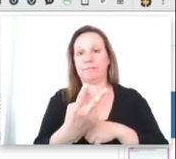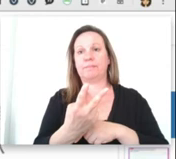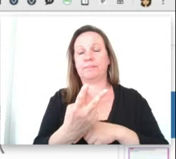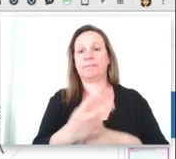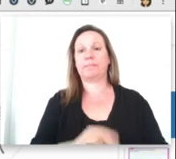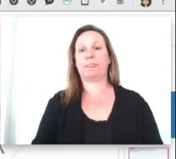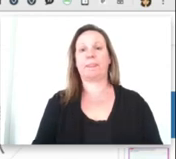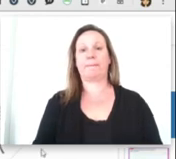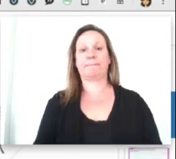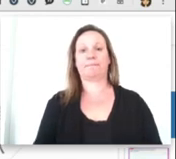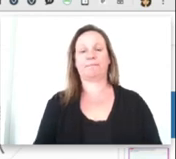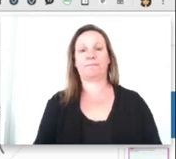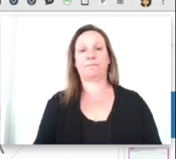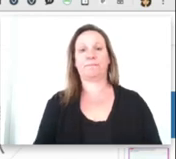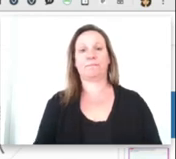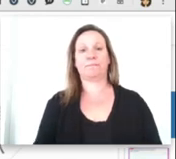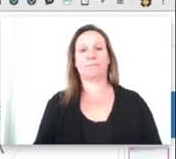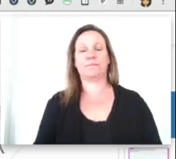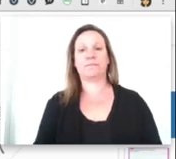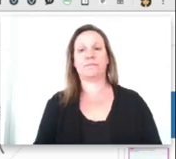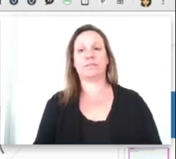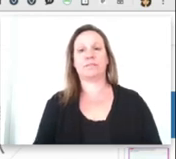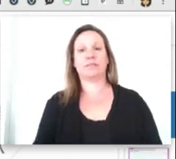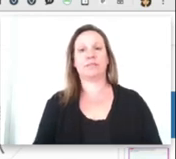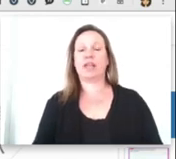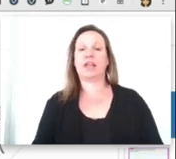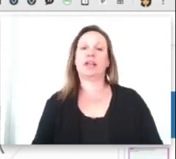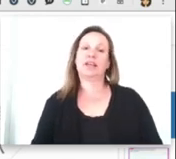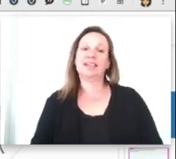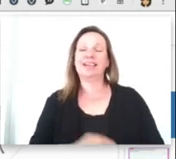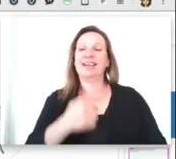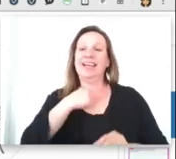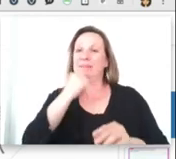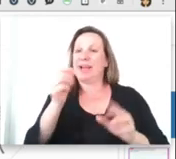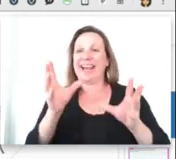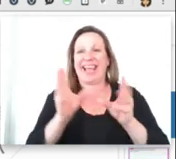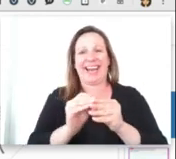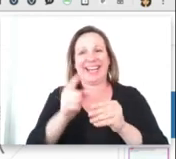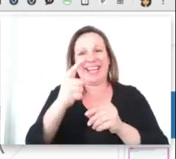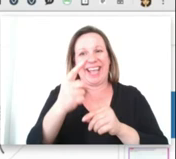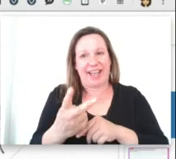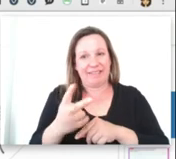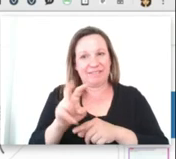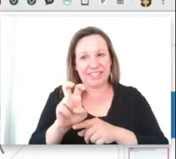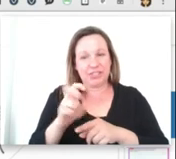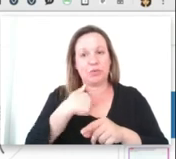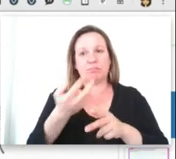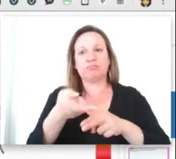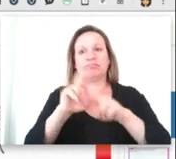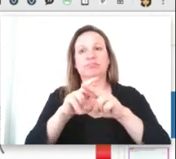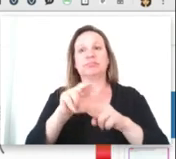Okay. I'm not going to be adding those though, so I'm going to round up to 5.